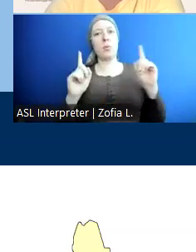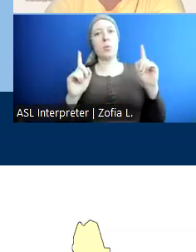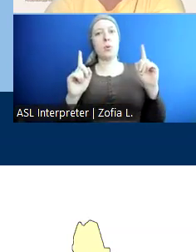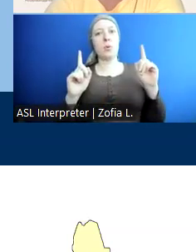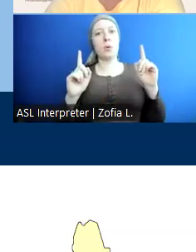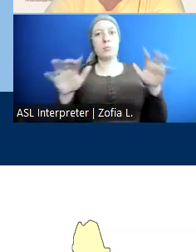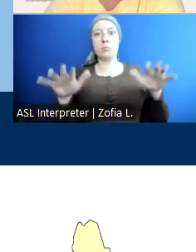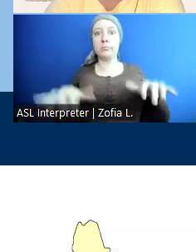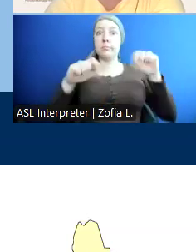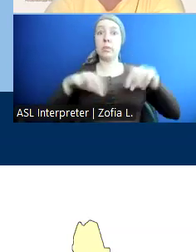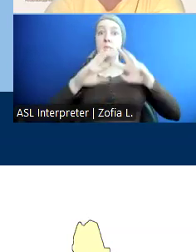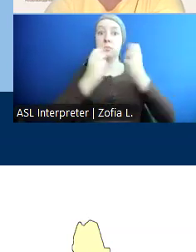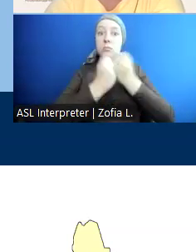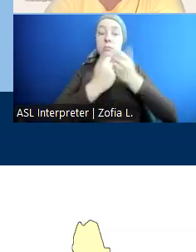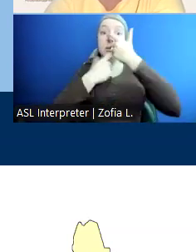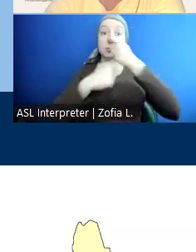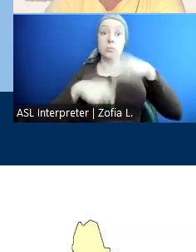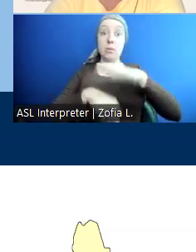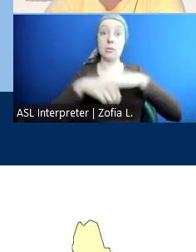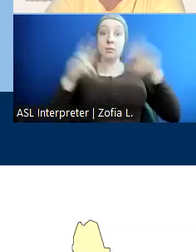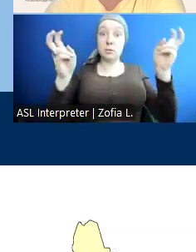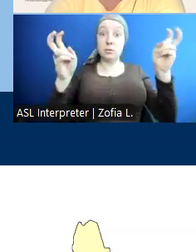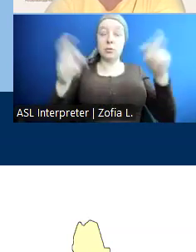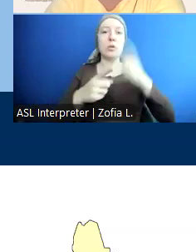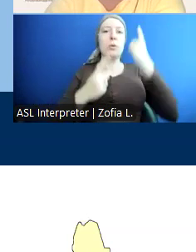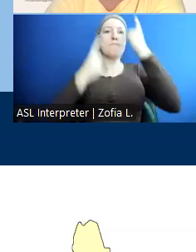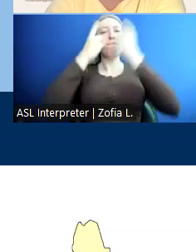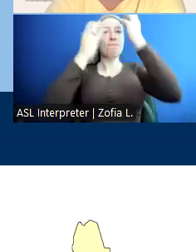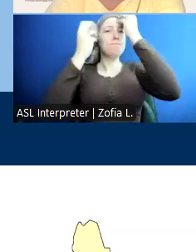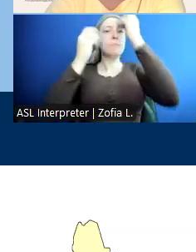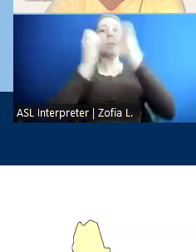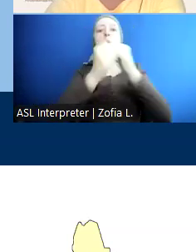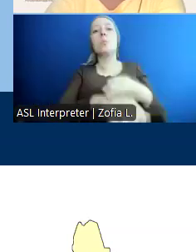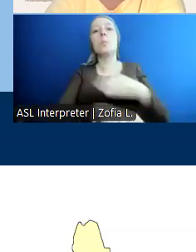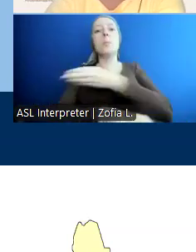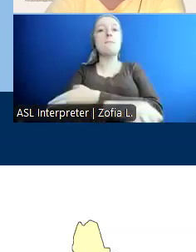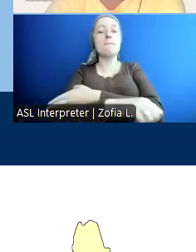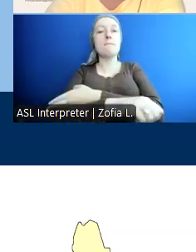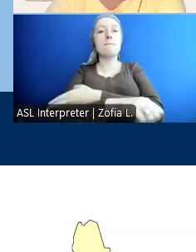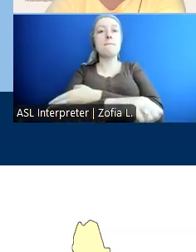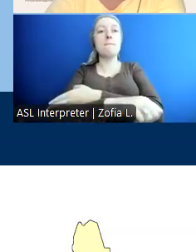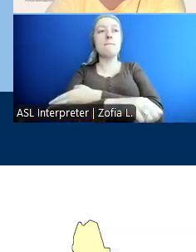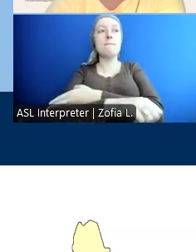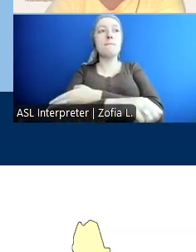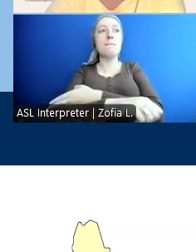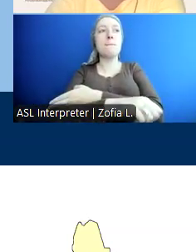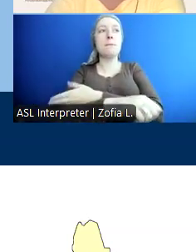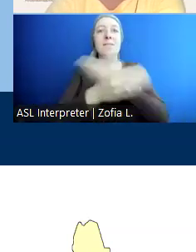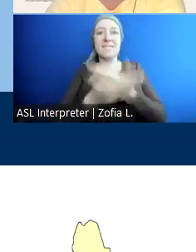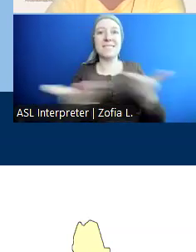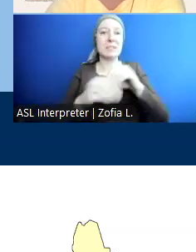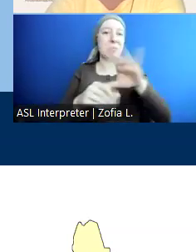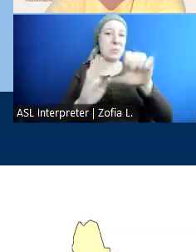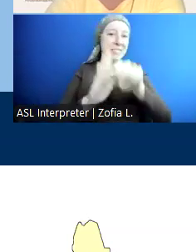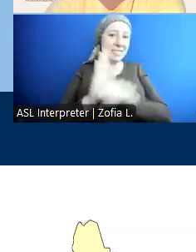this webinar and being interested on this issue, and as hopefully you can think about ways to improve things in your state and